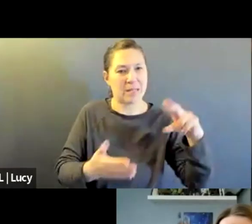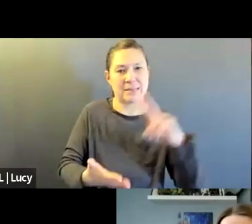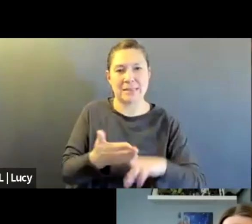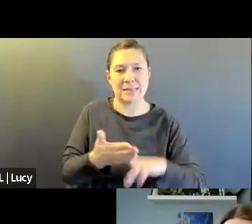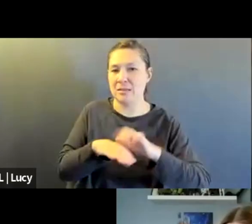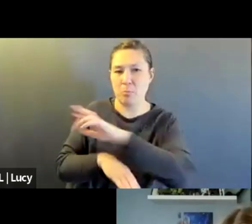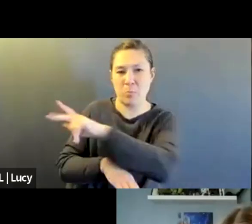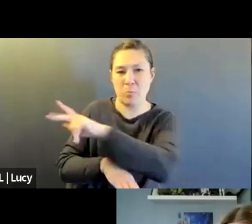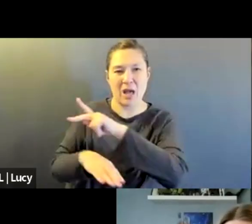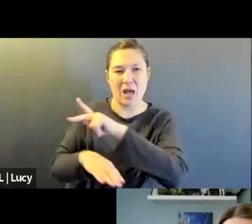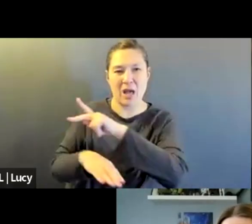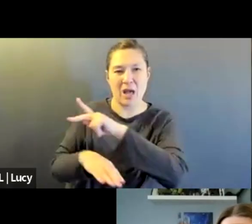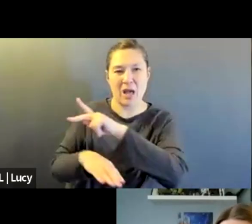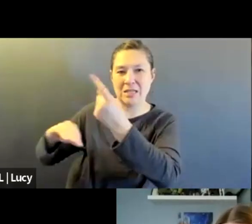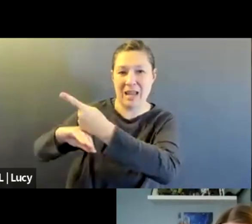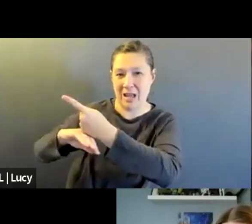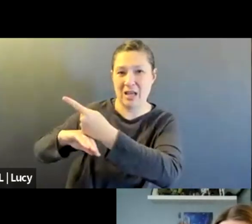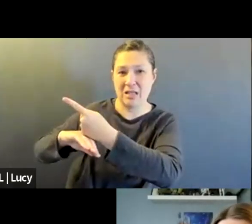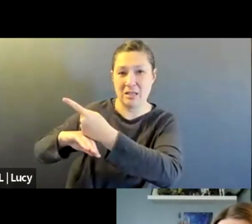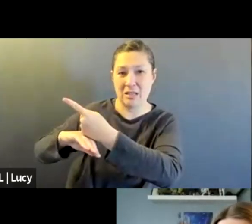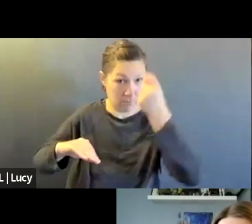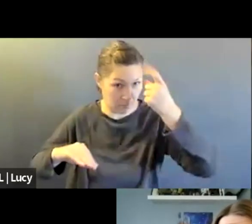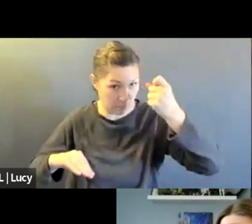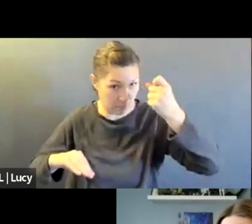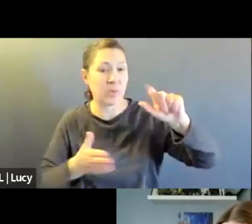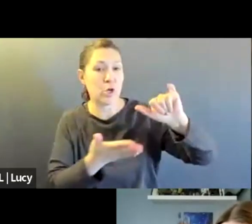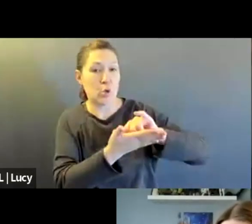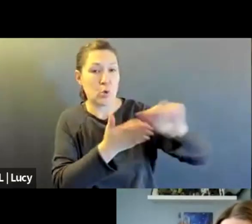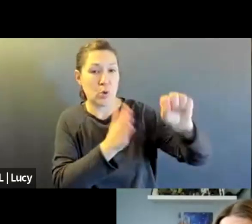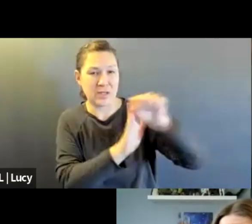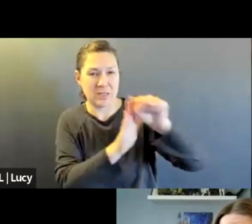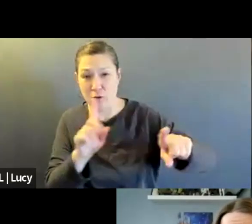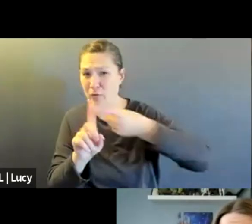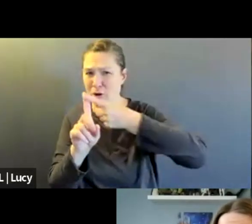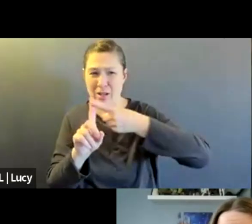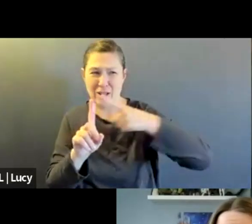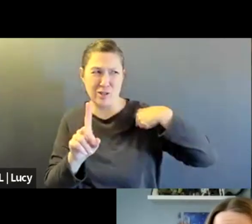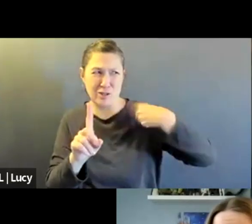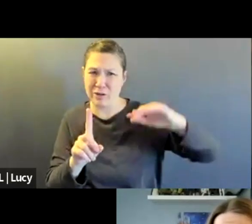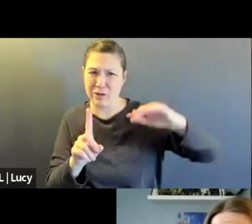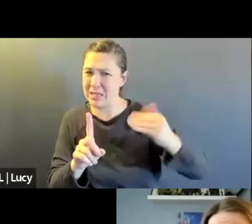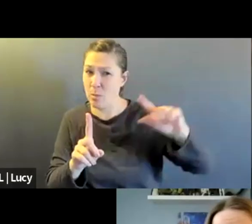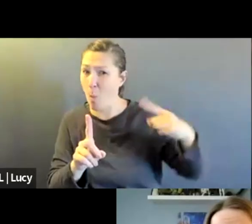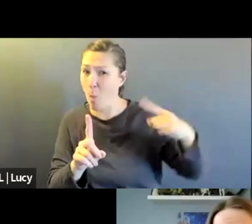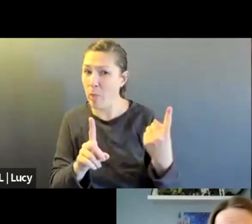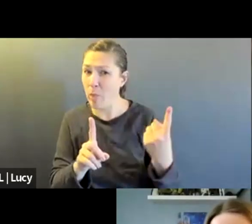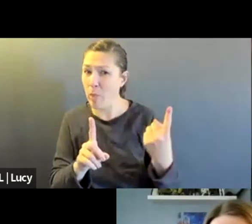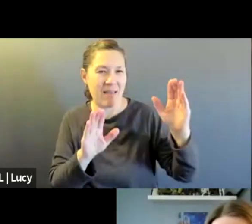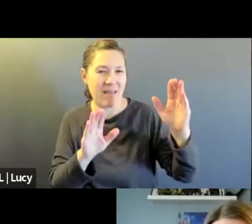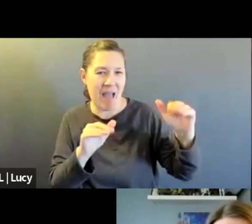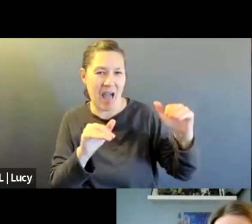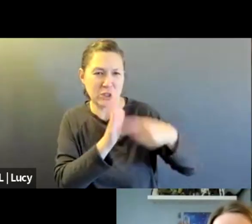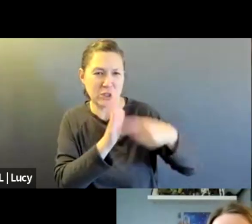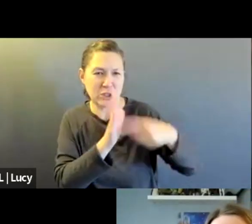days. Now, I will say New York State is the first and I think only state, I haven't looked at my news reel